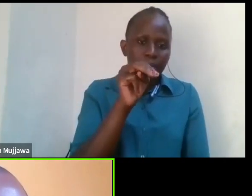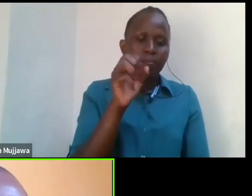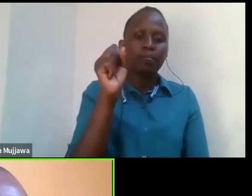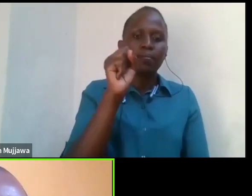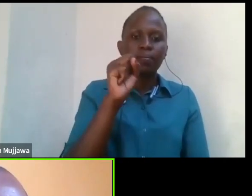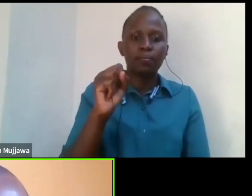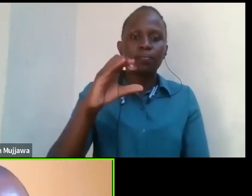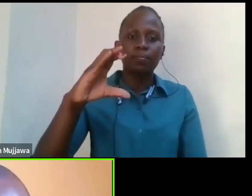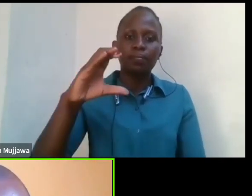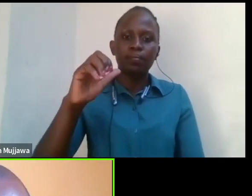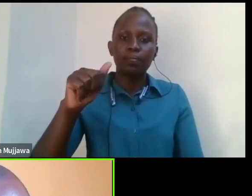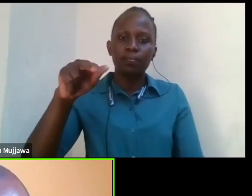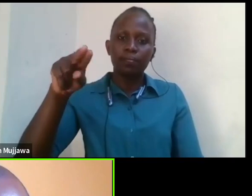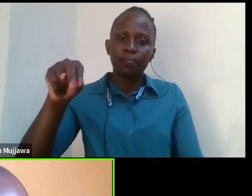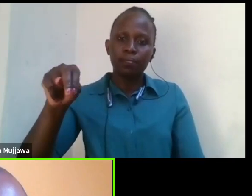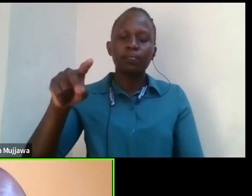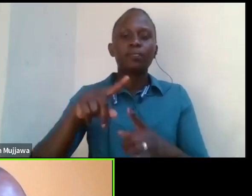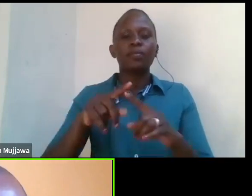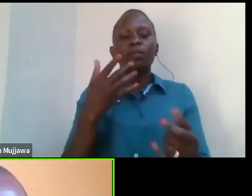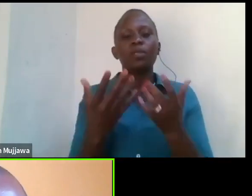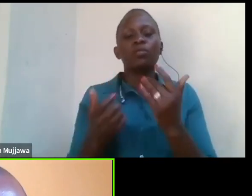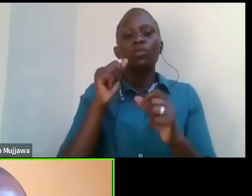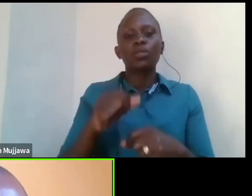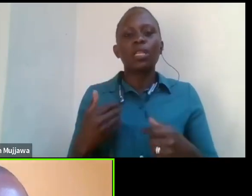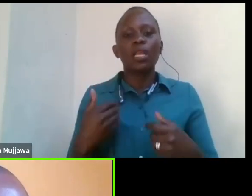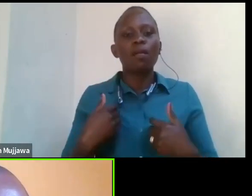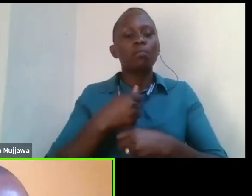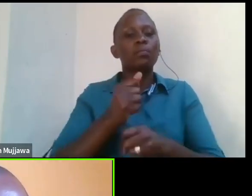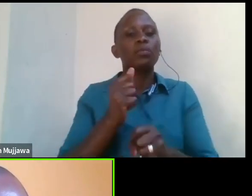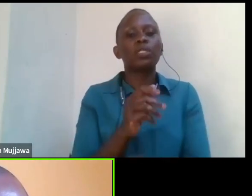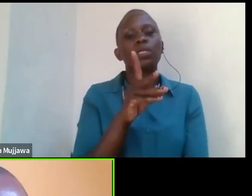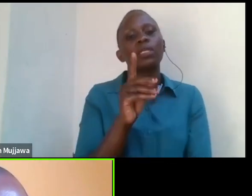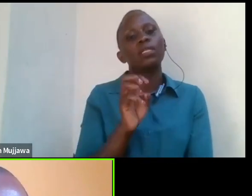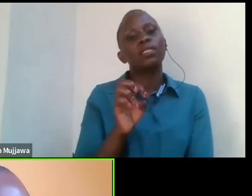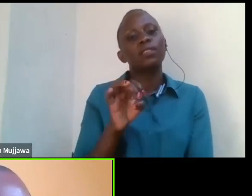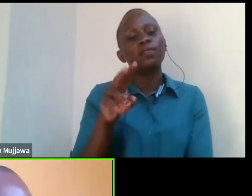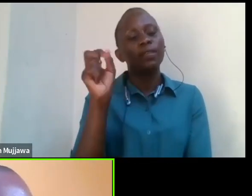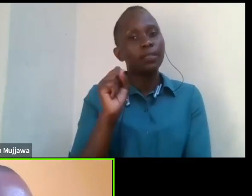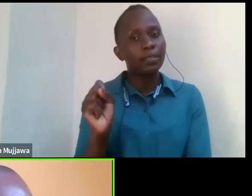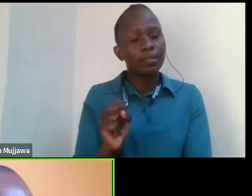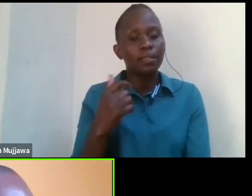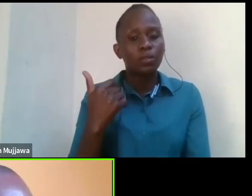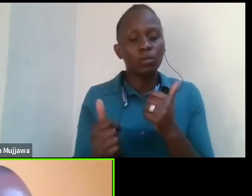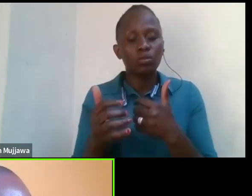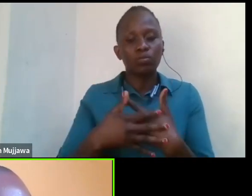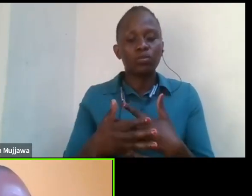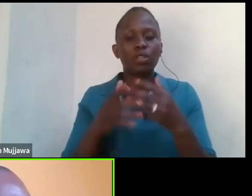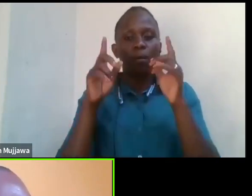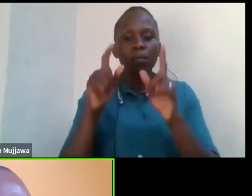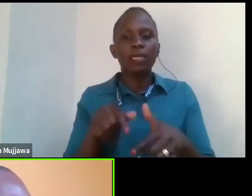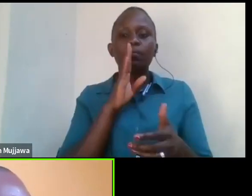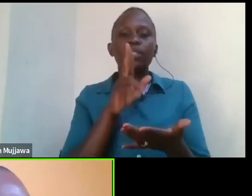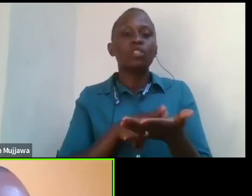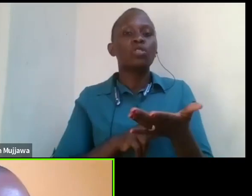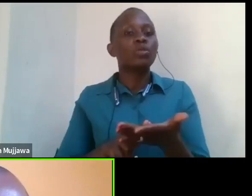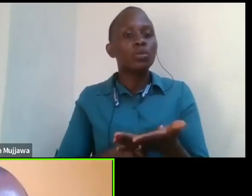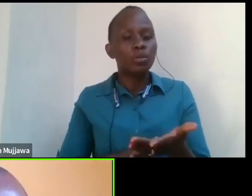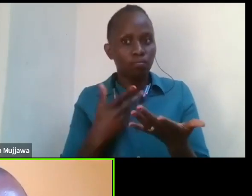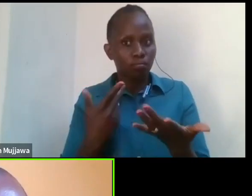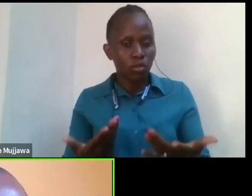or invented a device, an electronic device, which is supposed to be used to actually do the